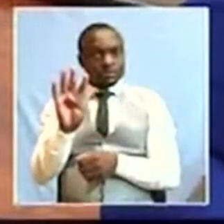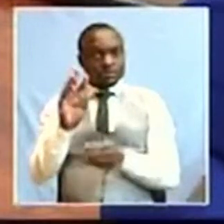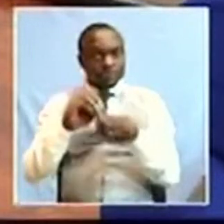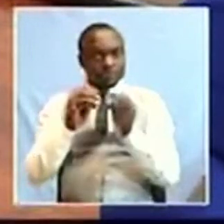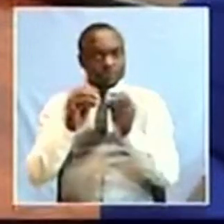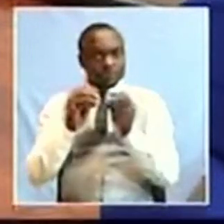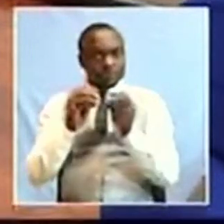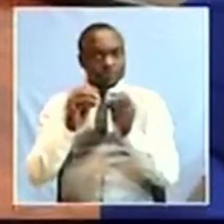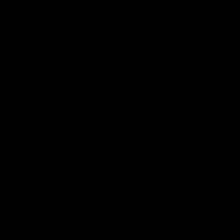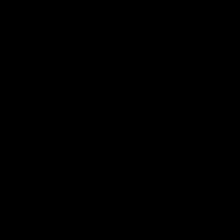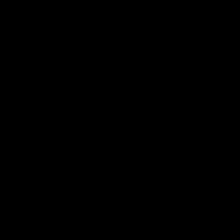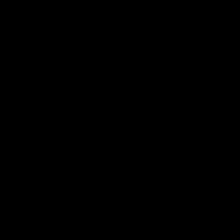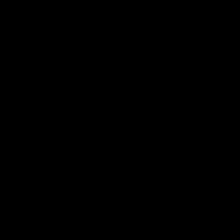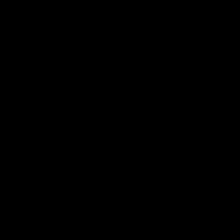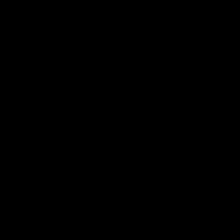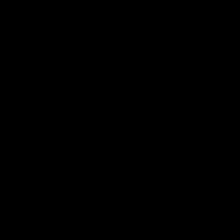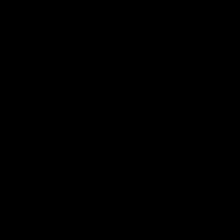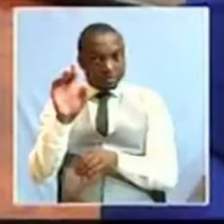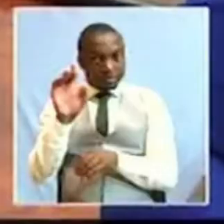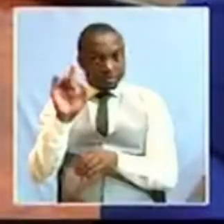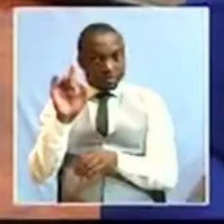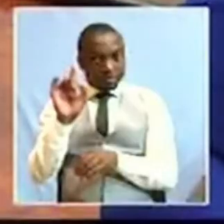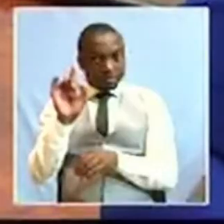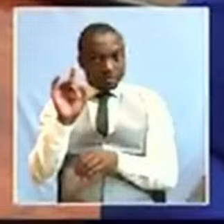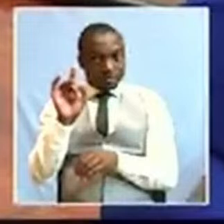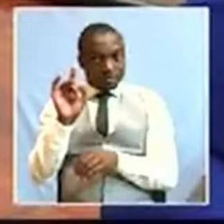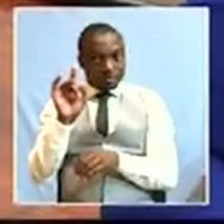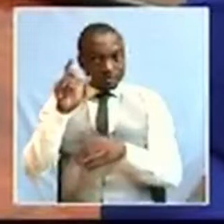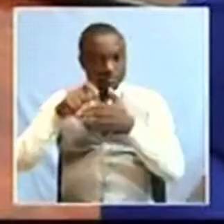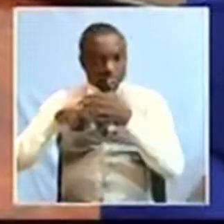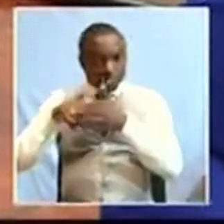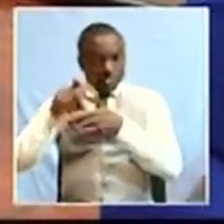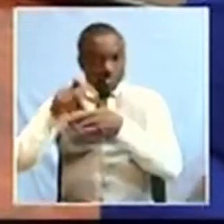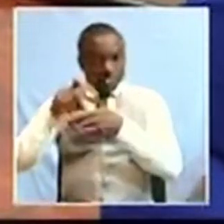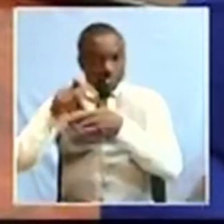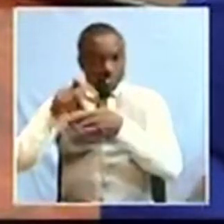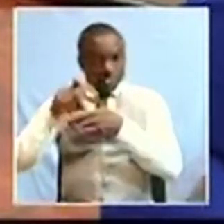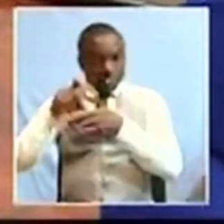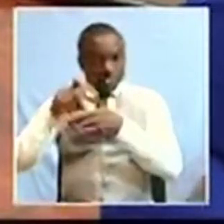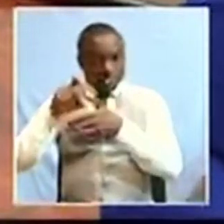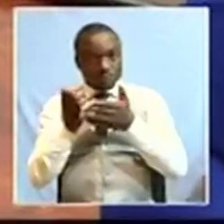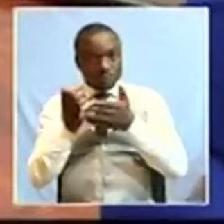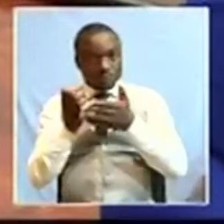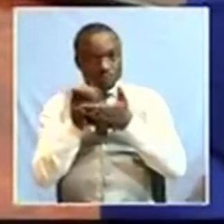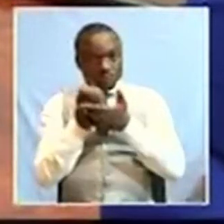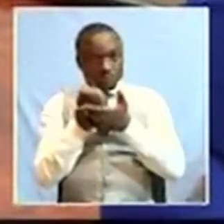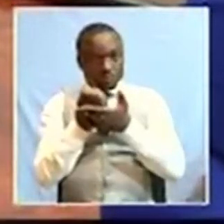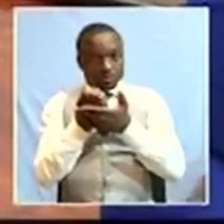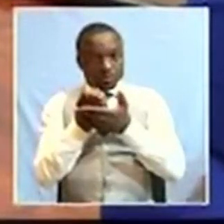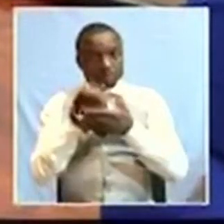number 21 of 2018 Rating Act and court bailiffs.